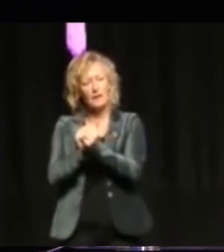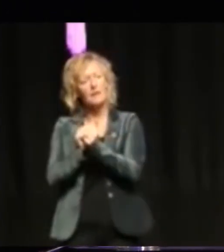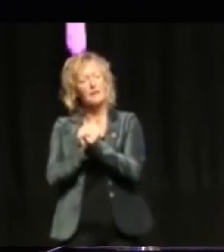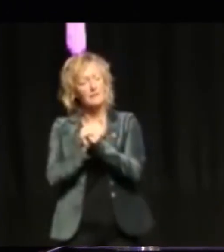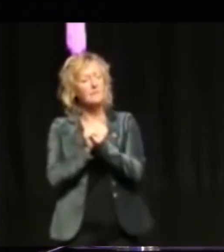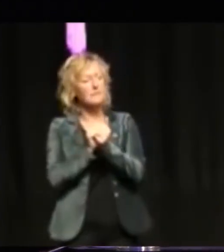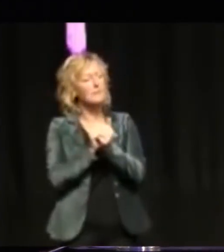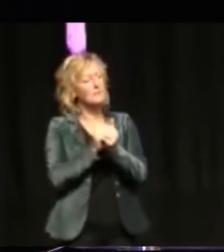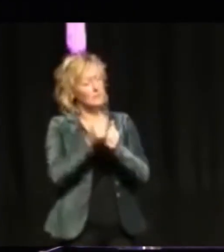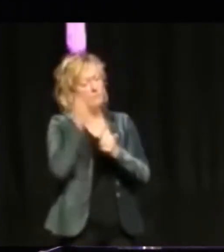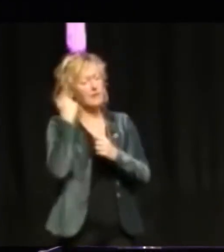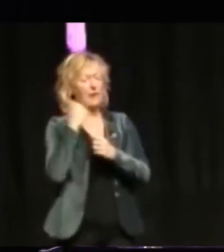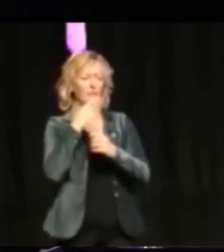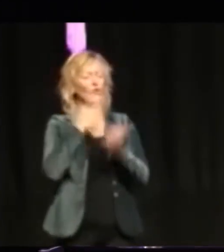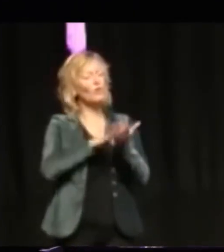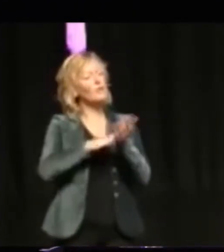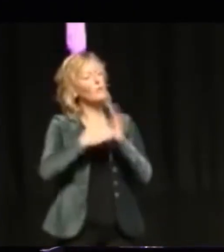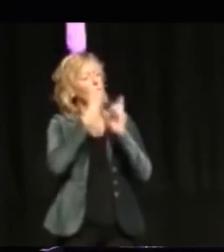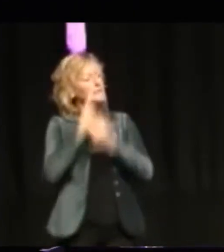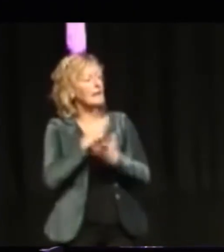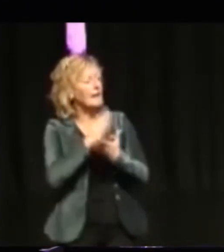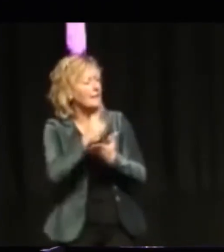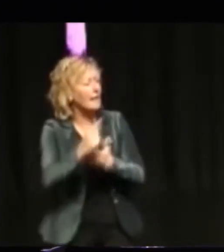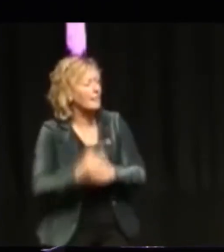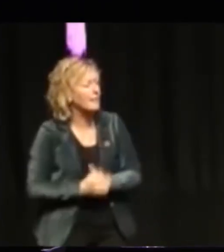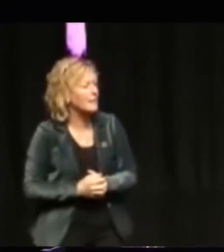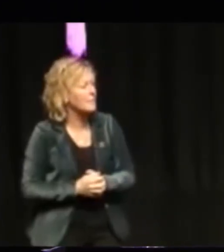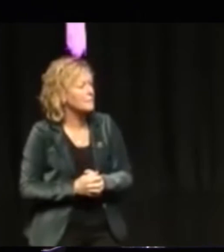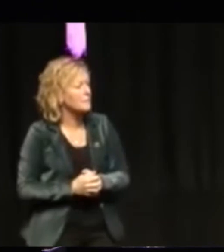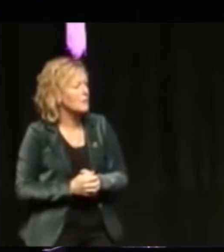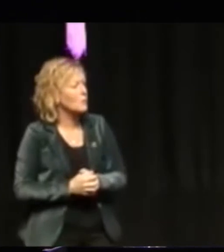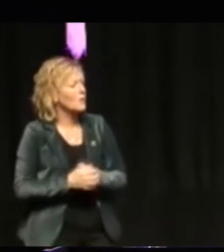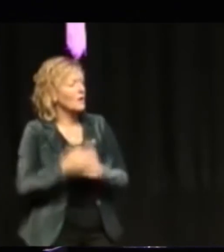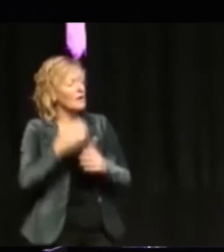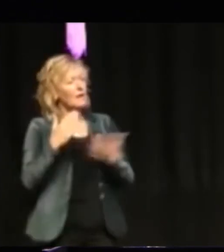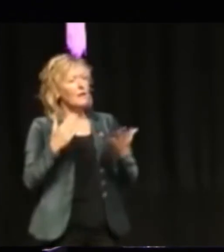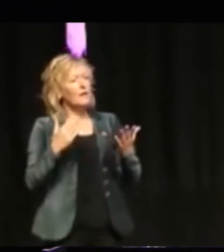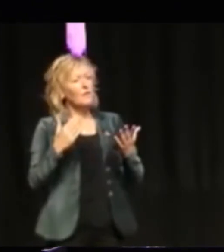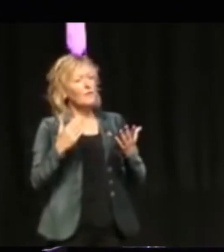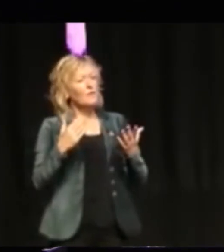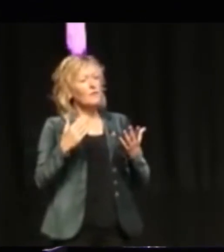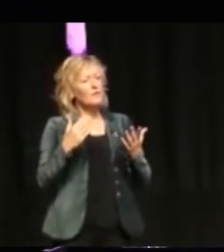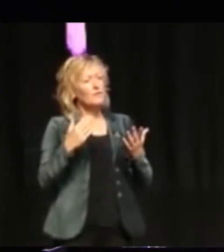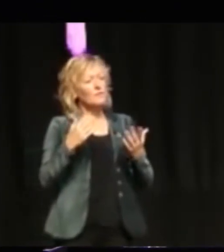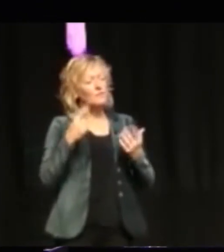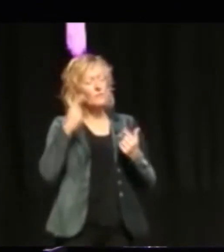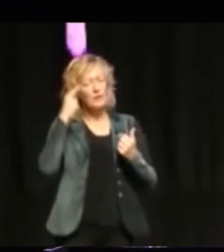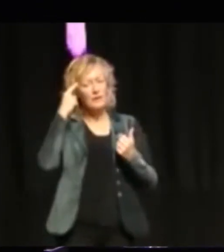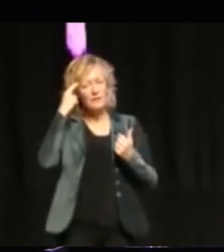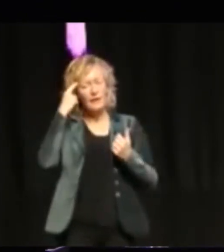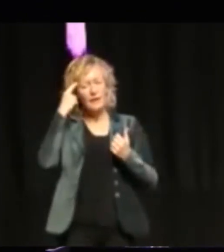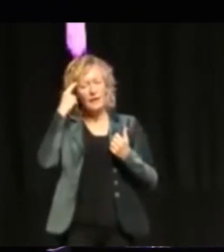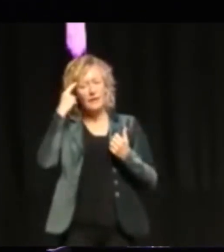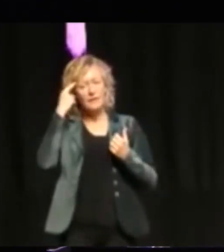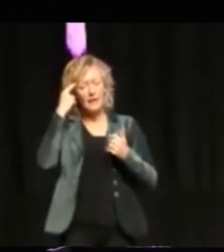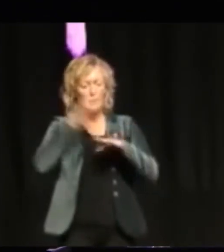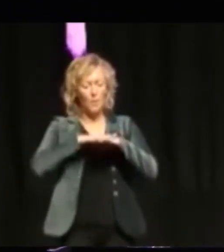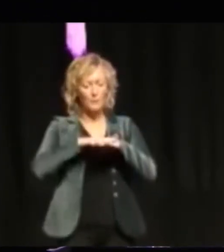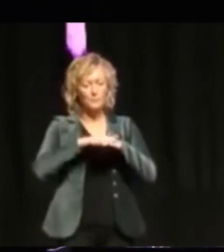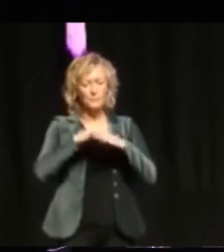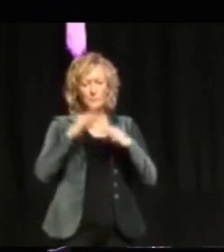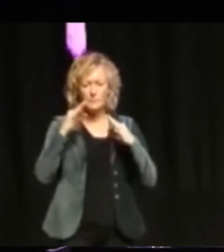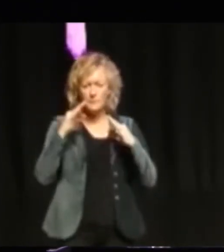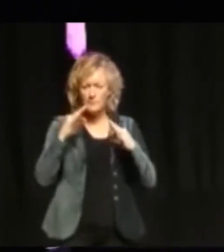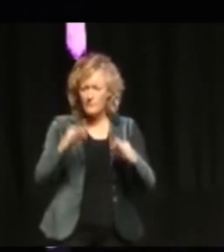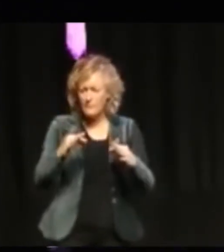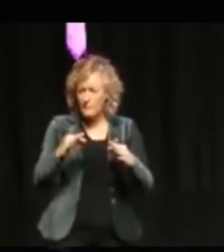gives us. And one, I just want to make sure we had it in our discussion, is the notion of universality, which is what you were getting at with